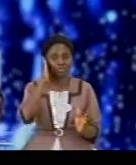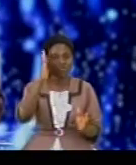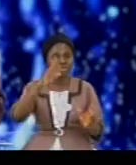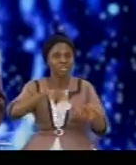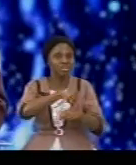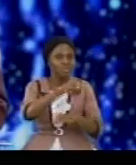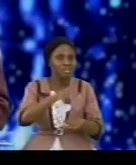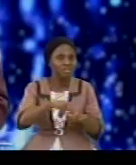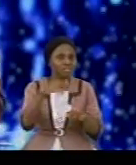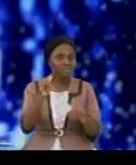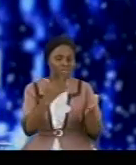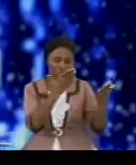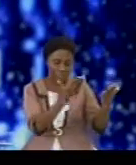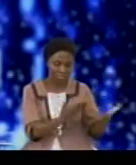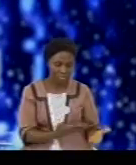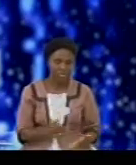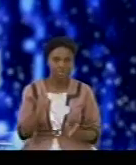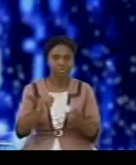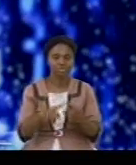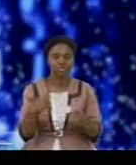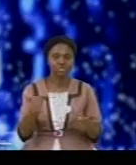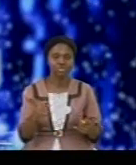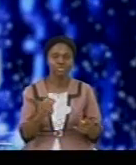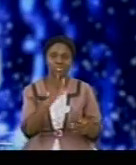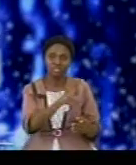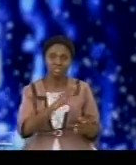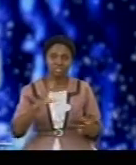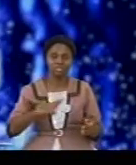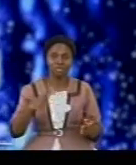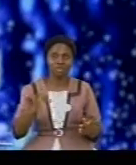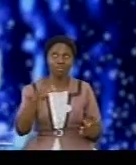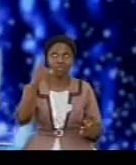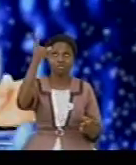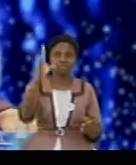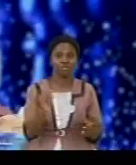the citizenship of God's kingdom.